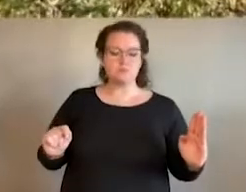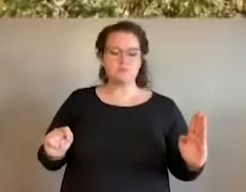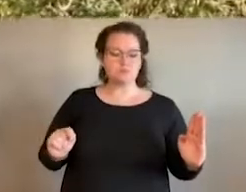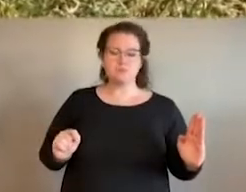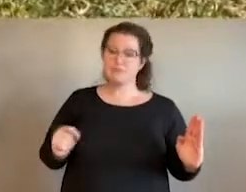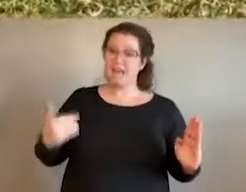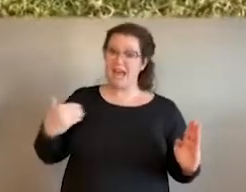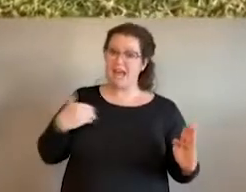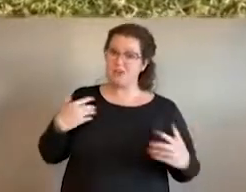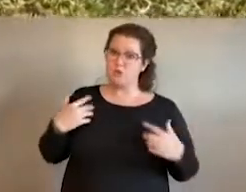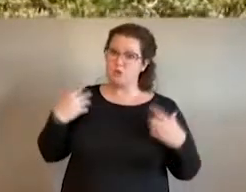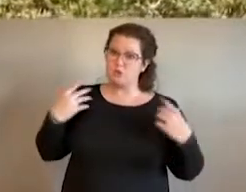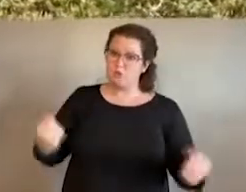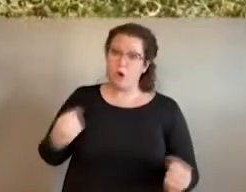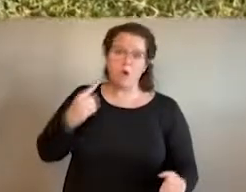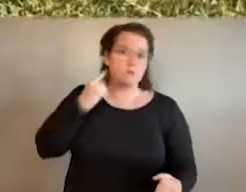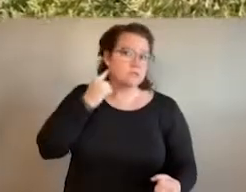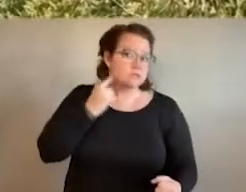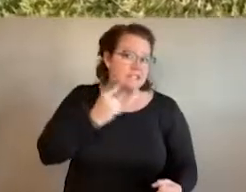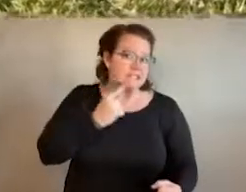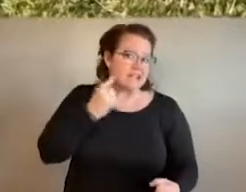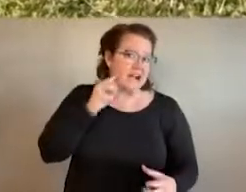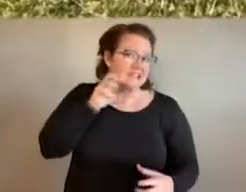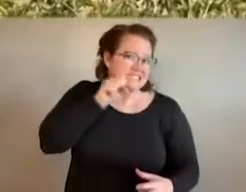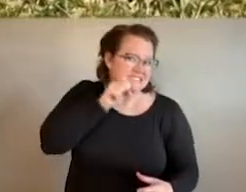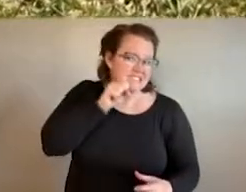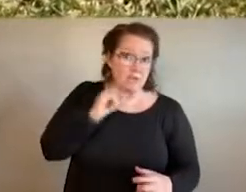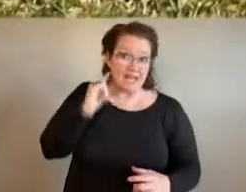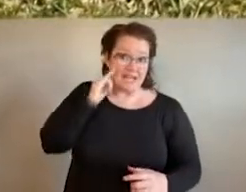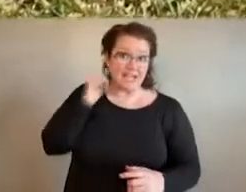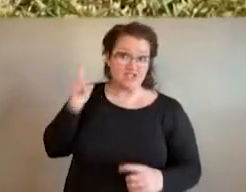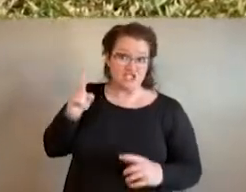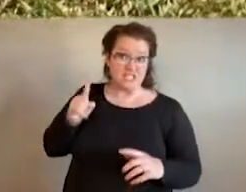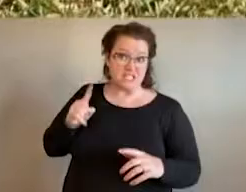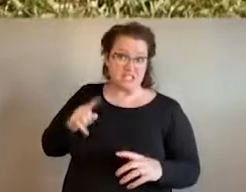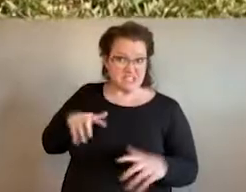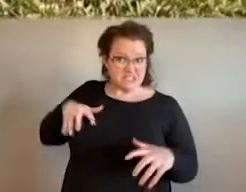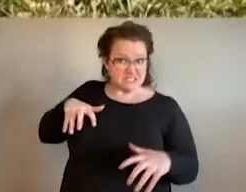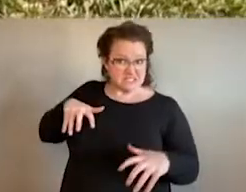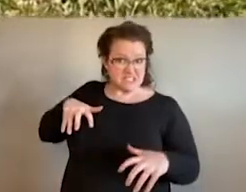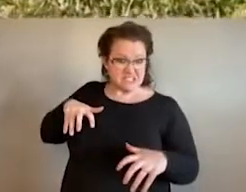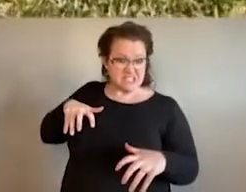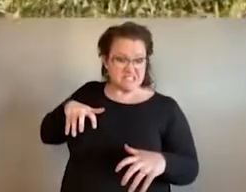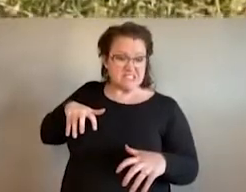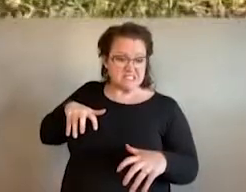They do have very strong jaws, so when she does get defensive and she flares up,